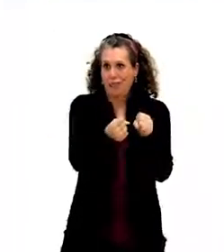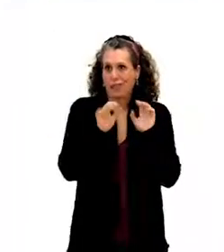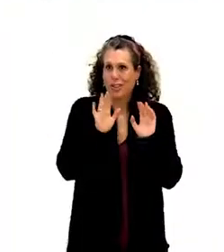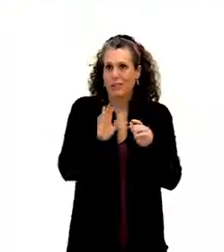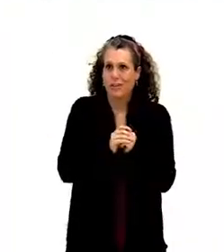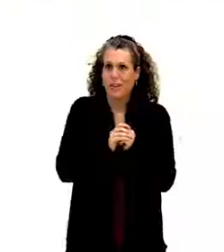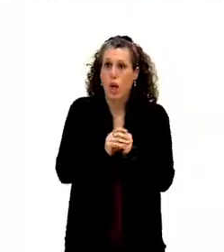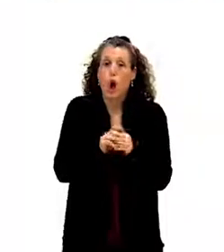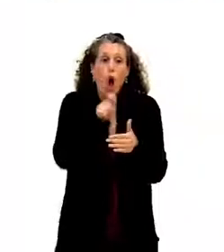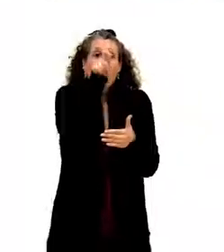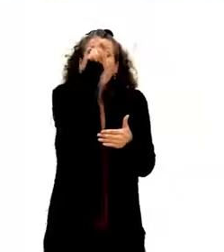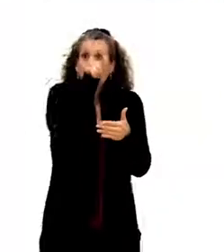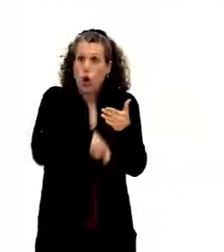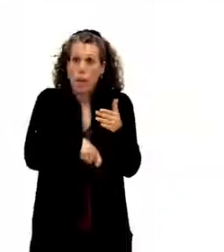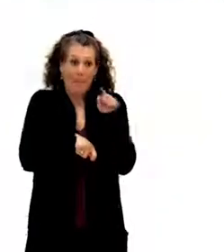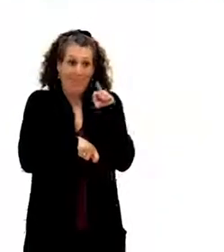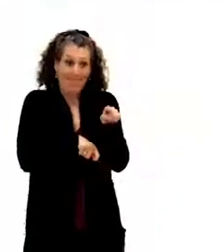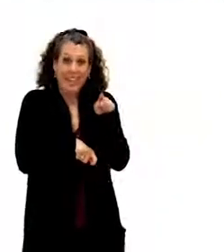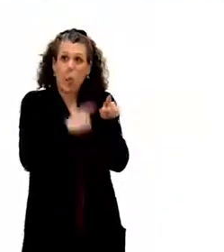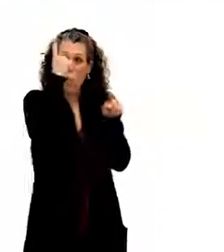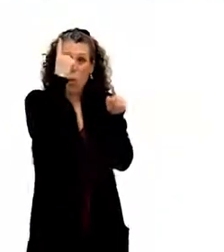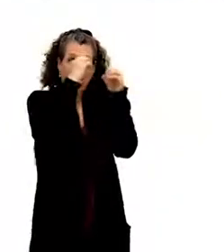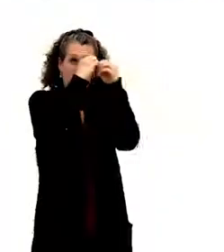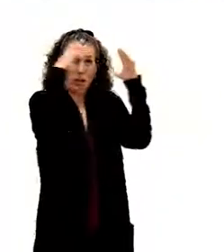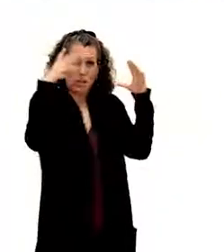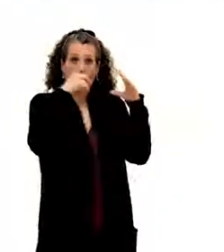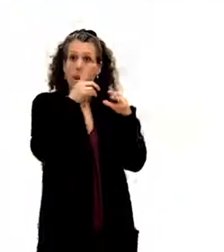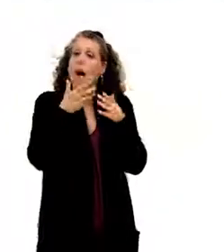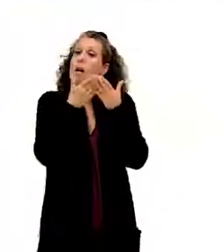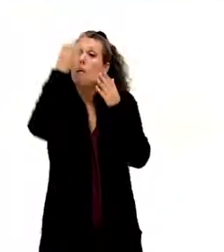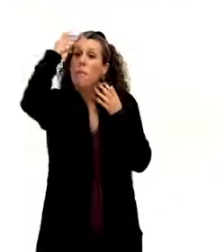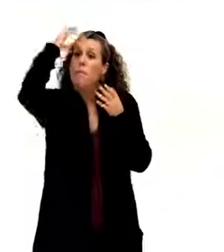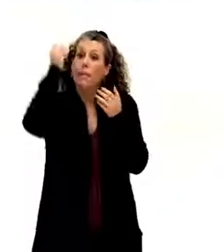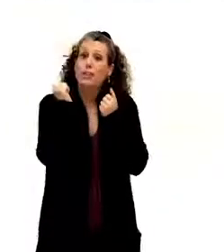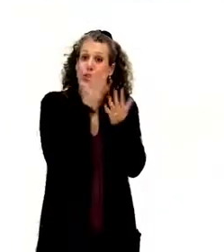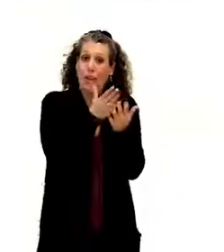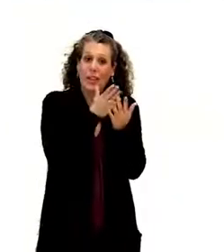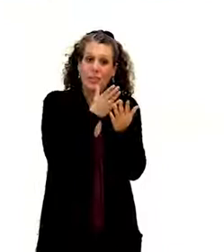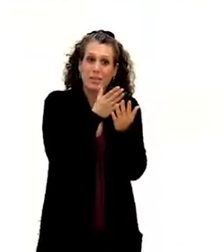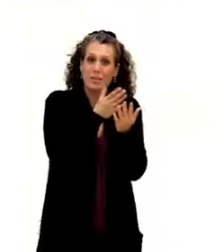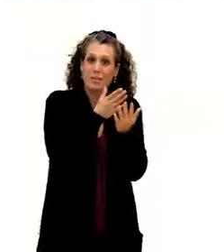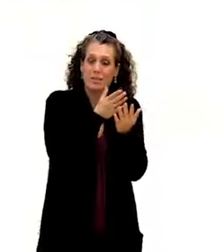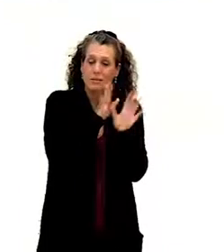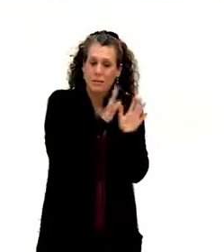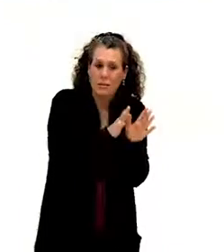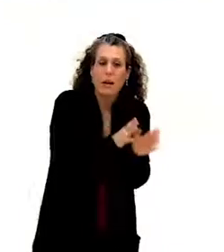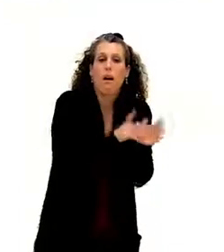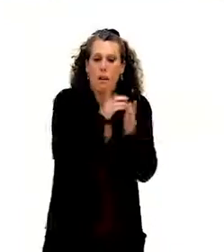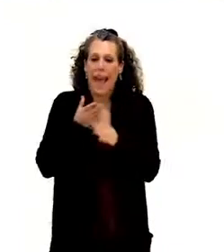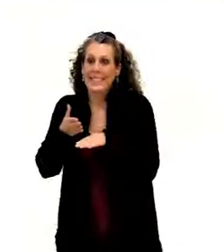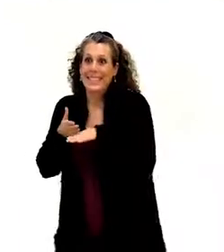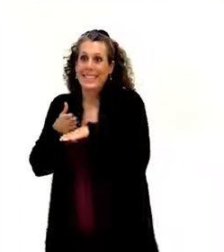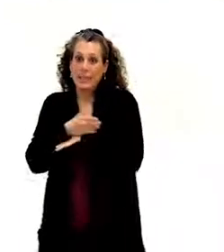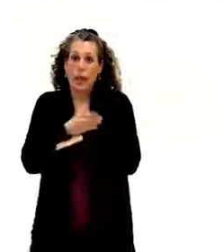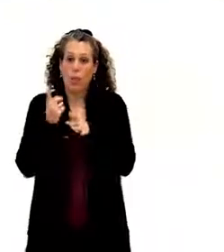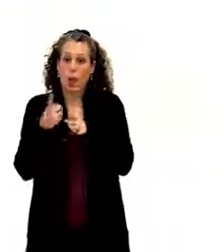Procurement is one concept that we deliver public services and that will carry out the accessibility requirement of